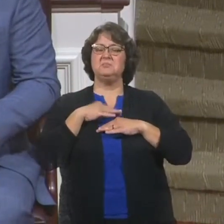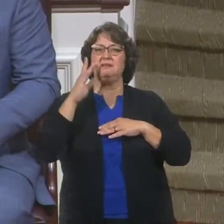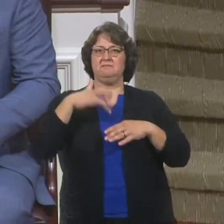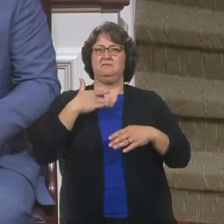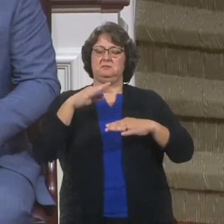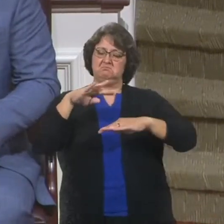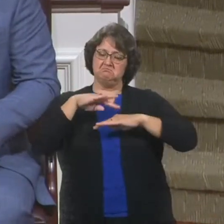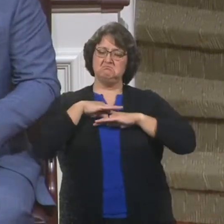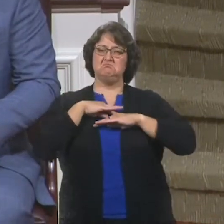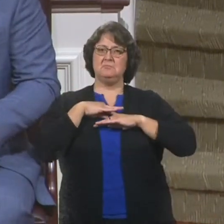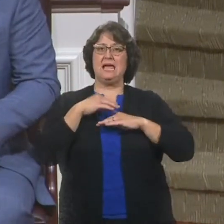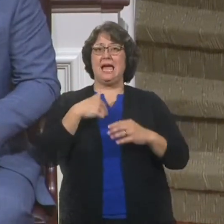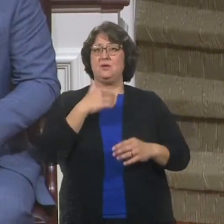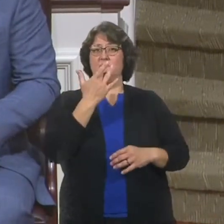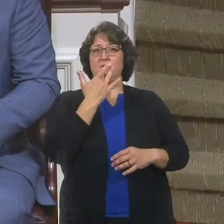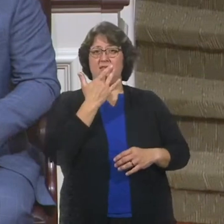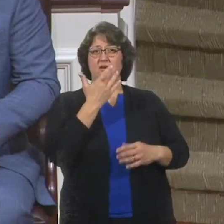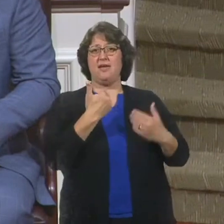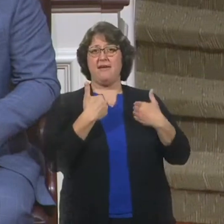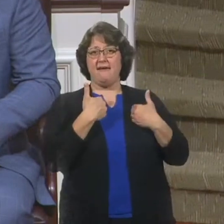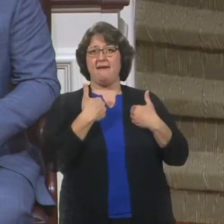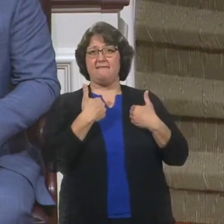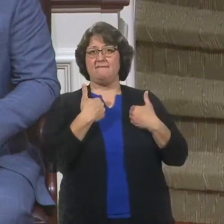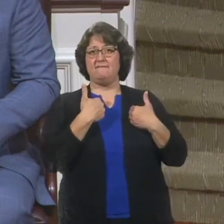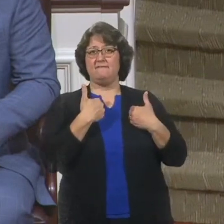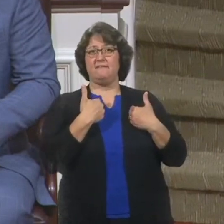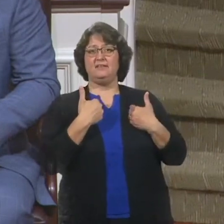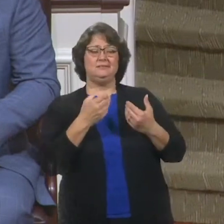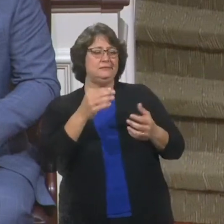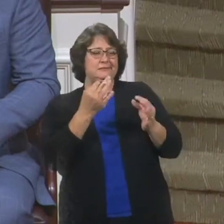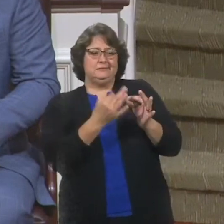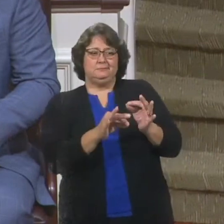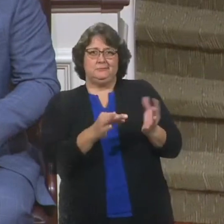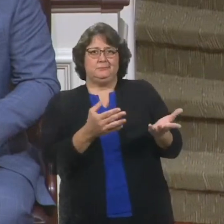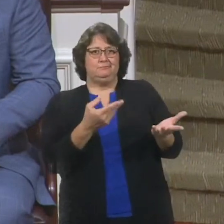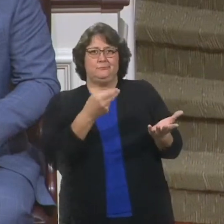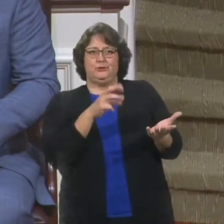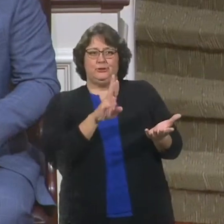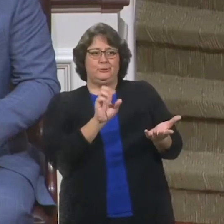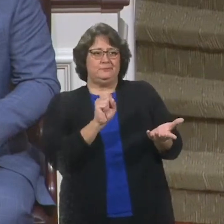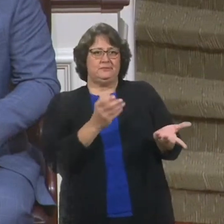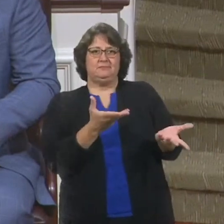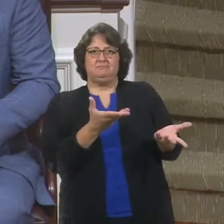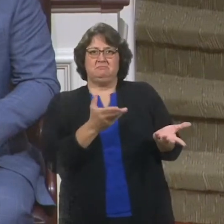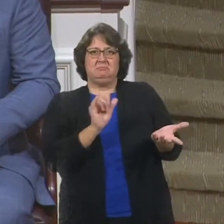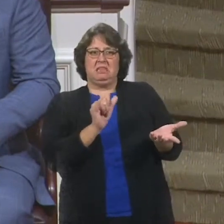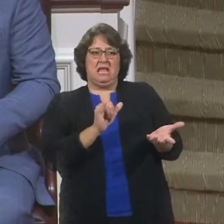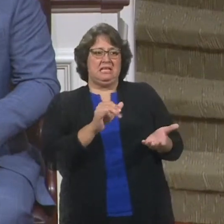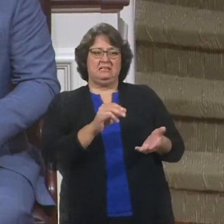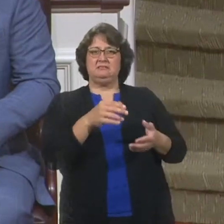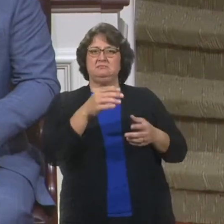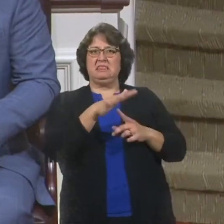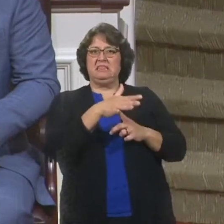contentment. I'd rather have herbs, just like leaf soup,